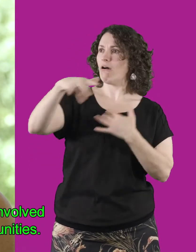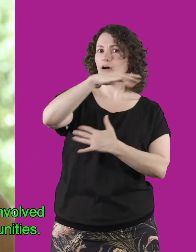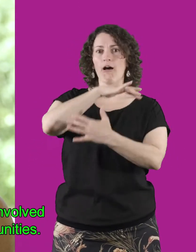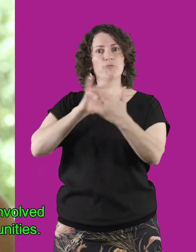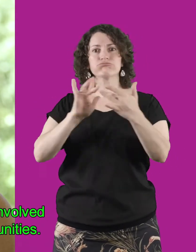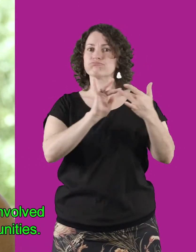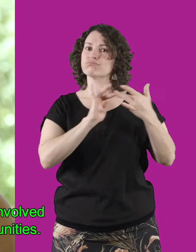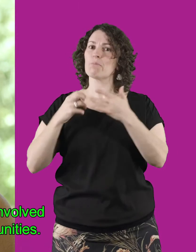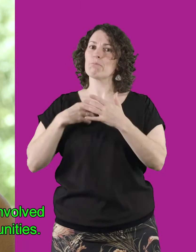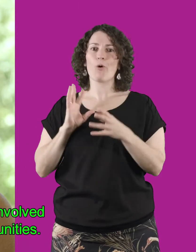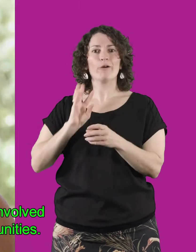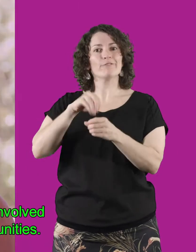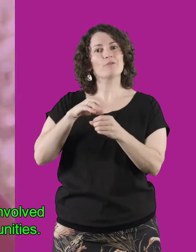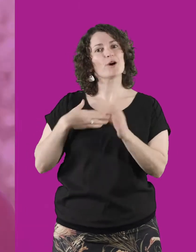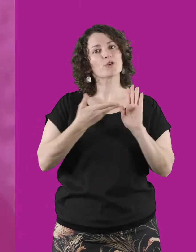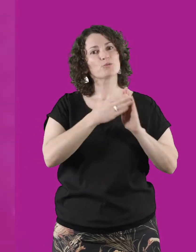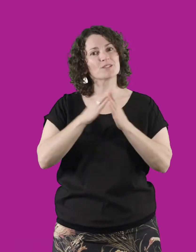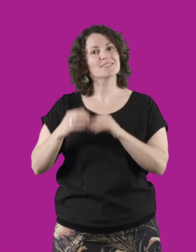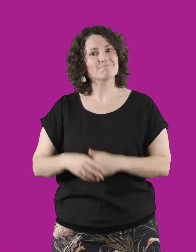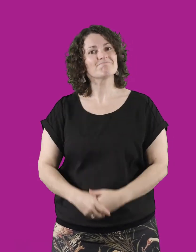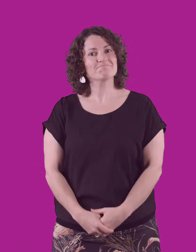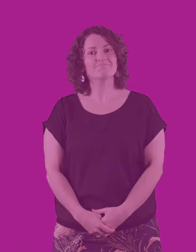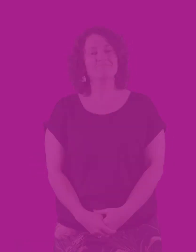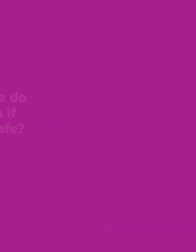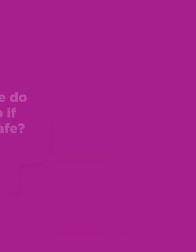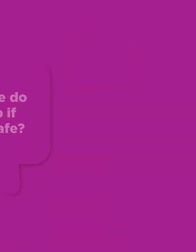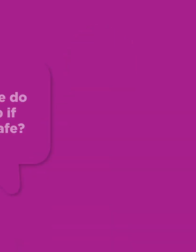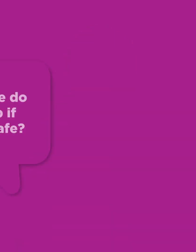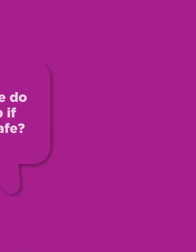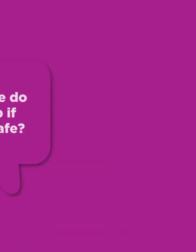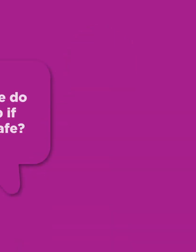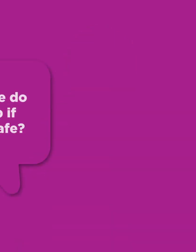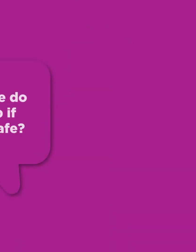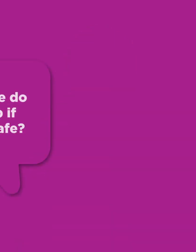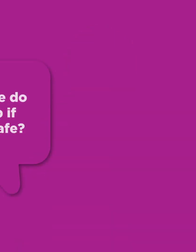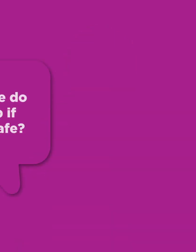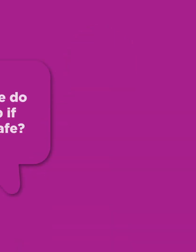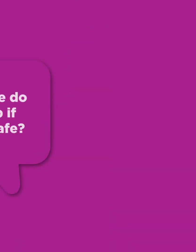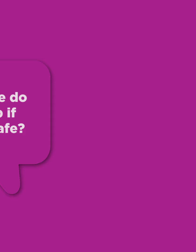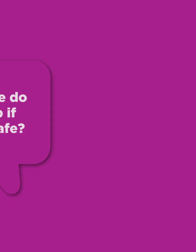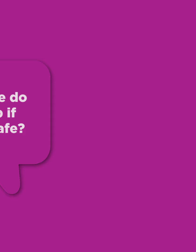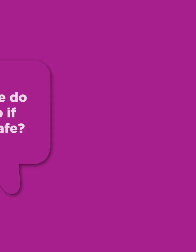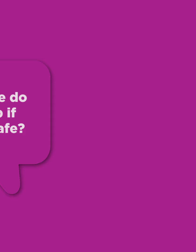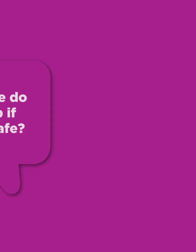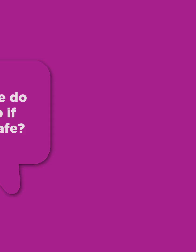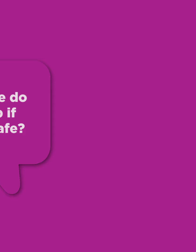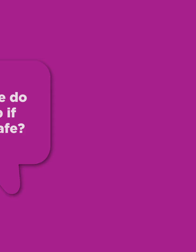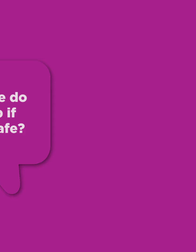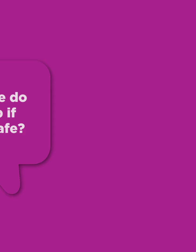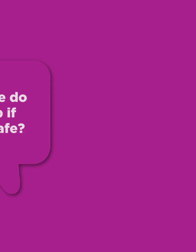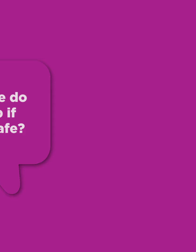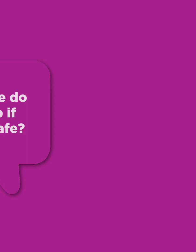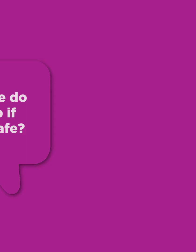more involved with their communities. What can we do to get help if we feel